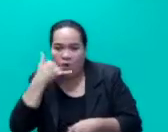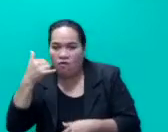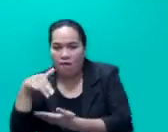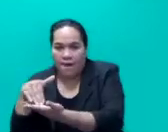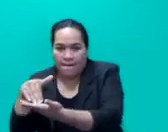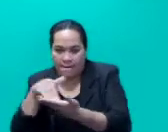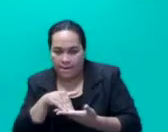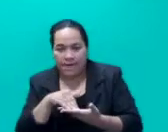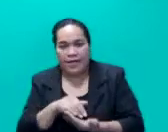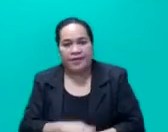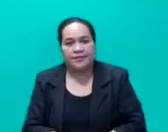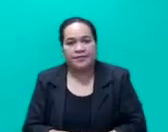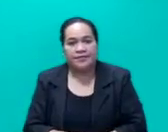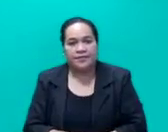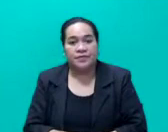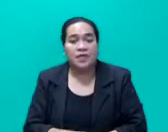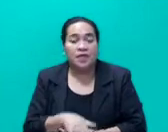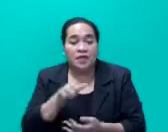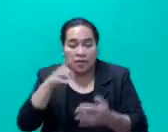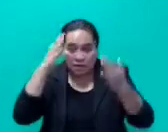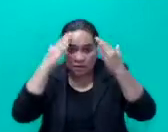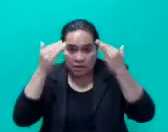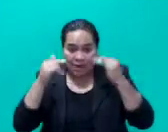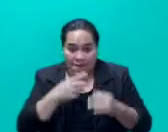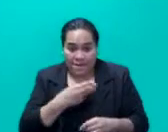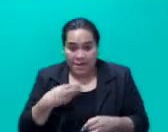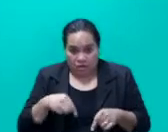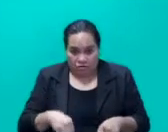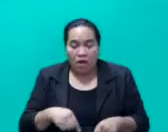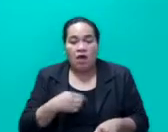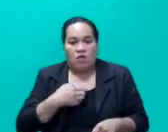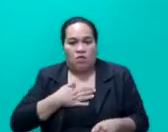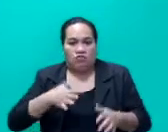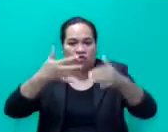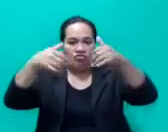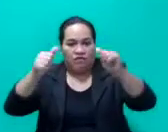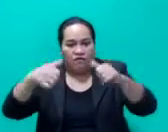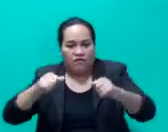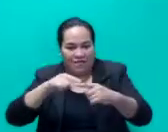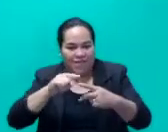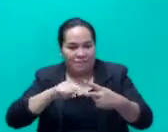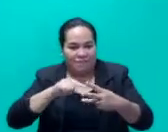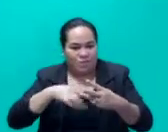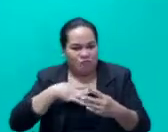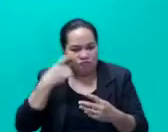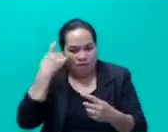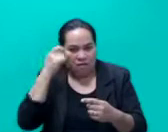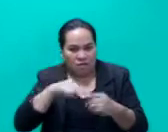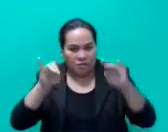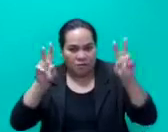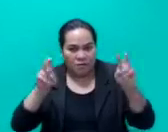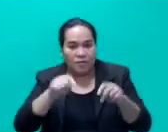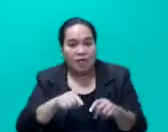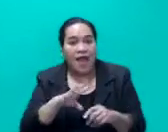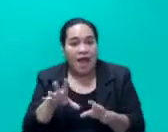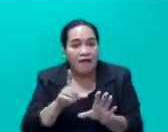the services. Mr. Speaker, the Ministry commits to achieving results in this area of concern through its annual costed